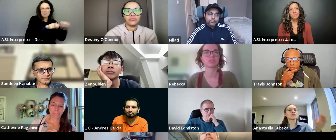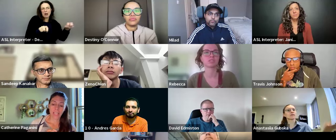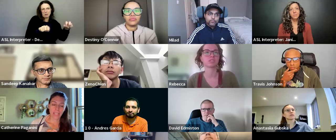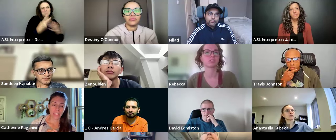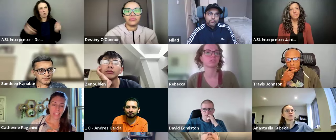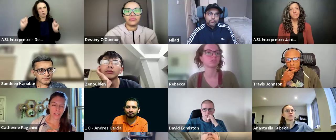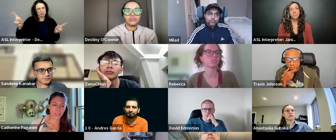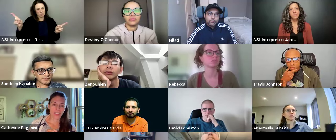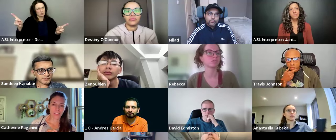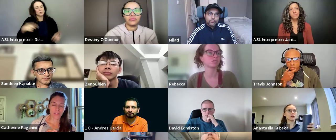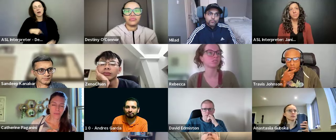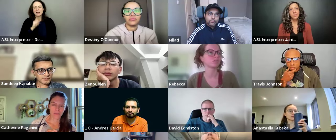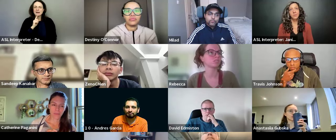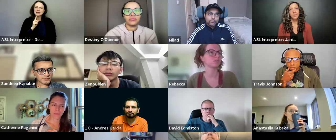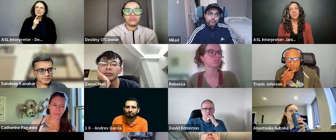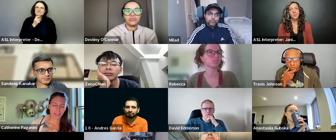yeah,